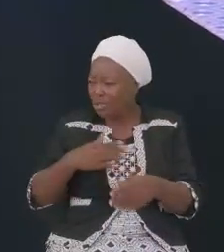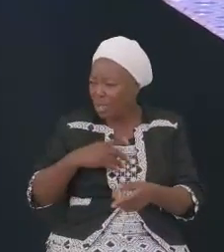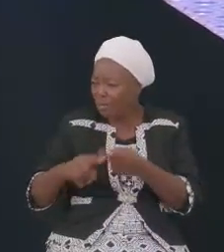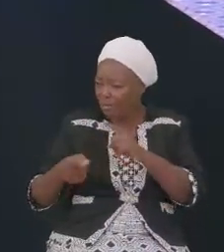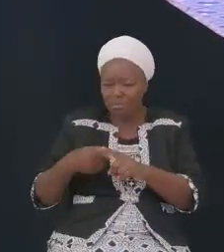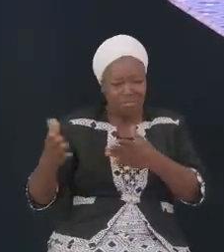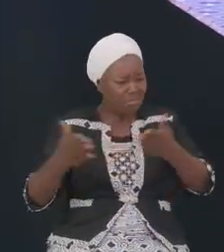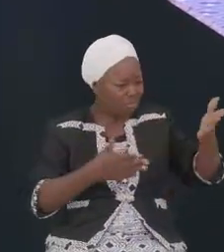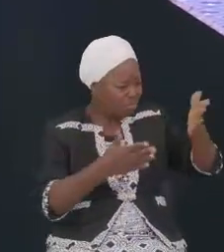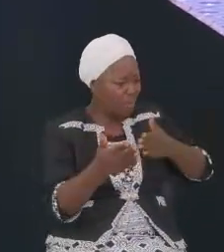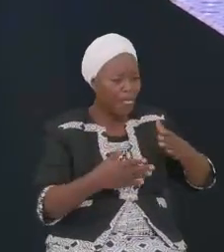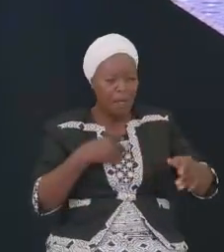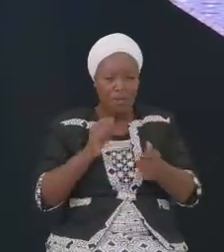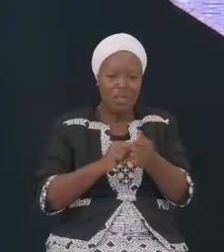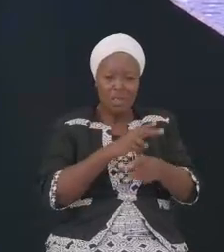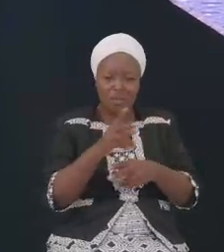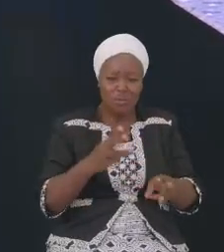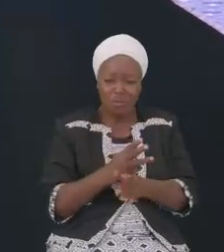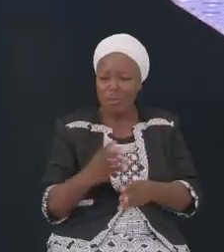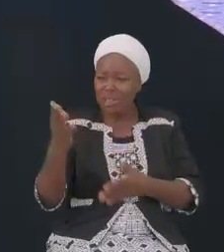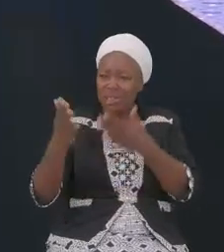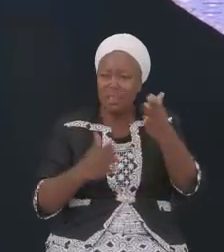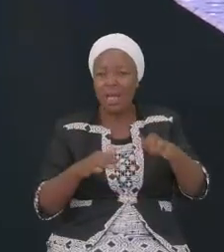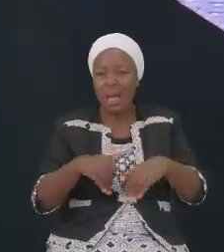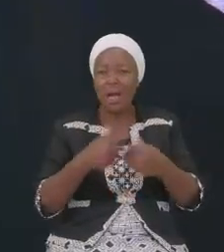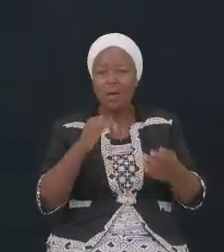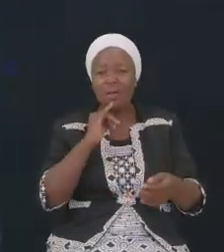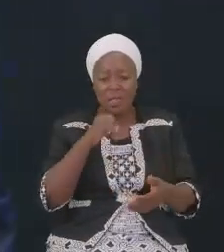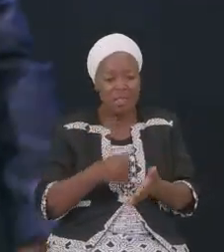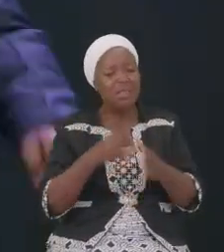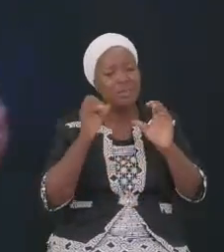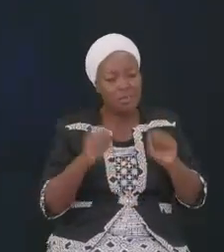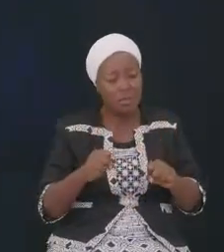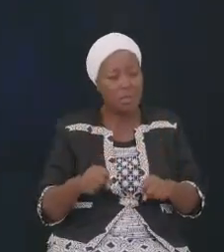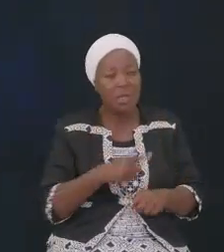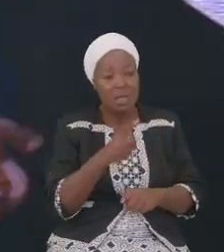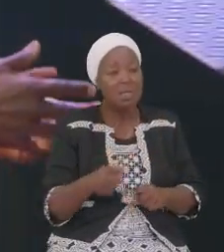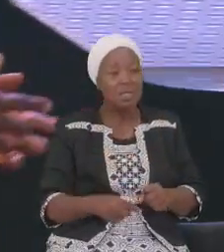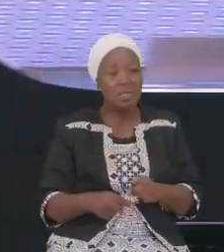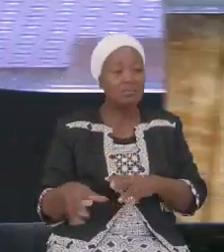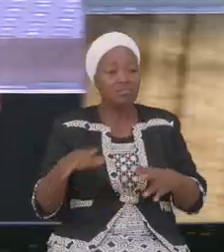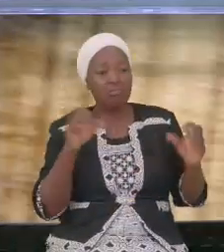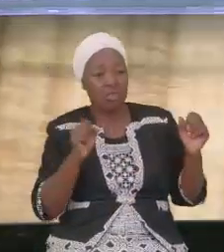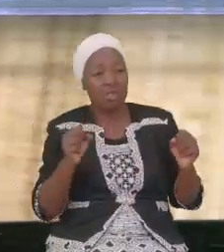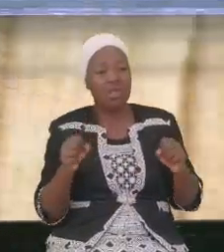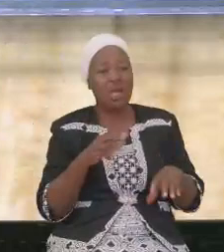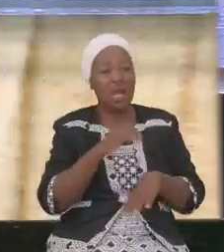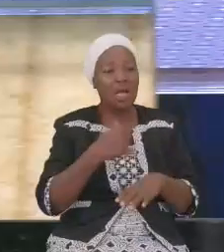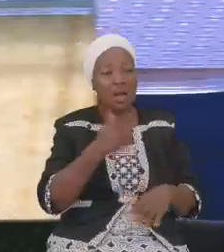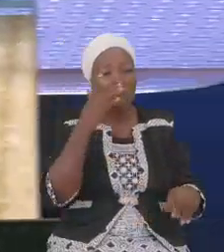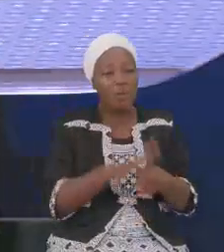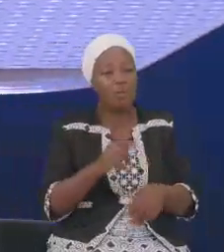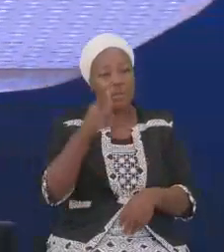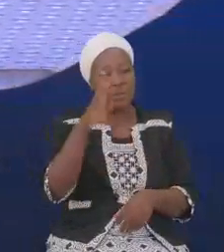the world all around? How can that be? They stagger at the promise of God, and then with the power of the